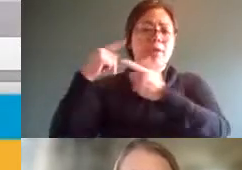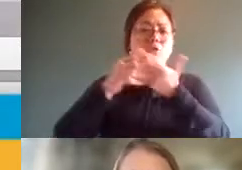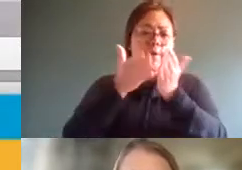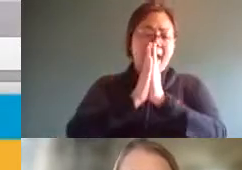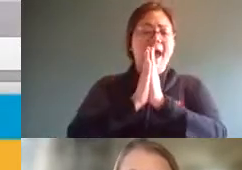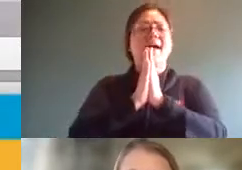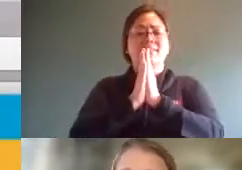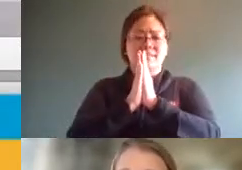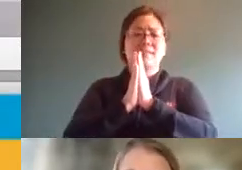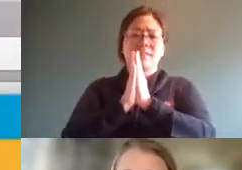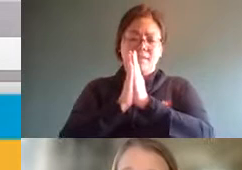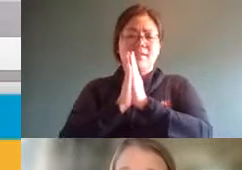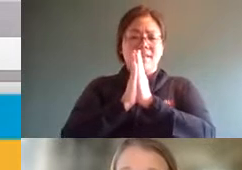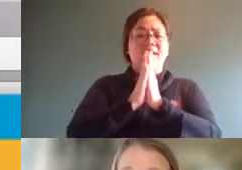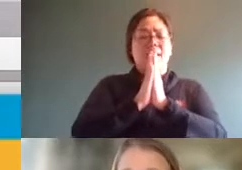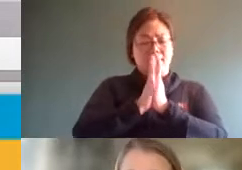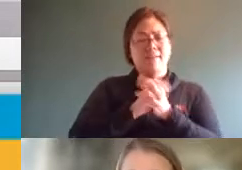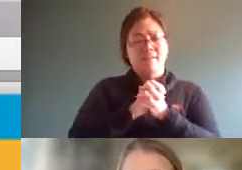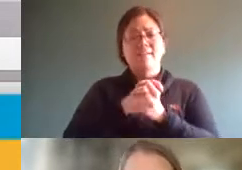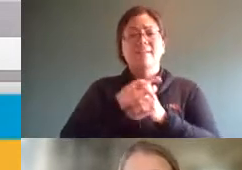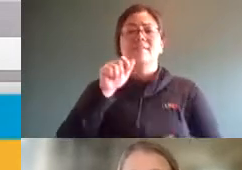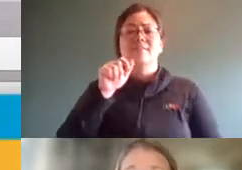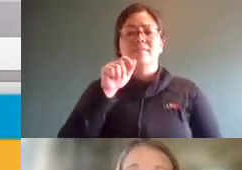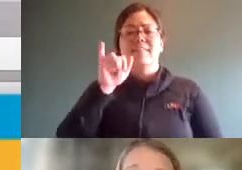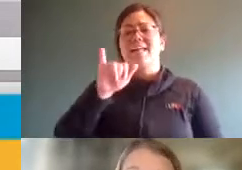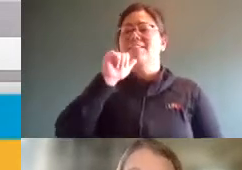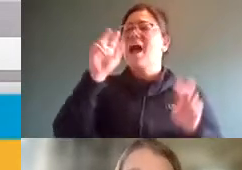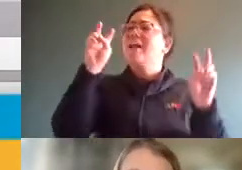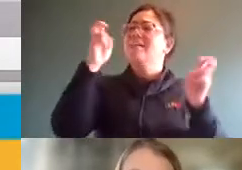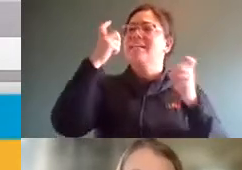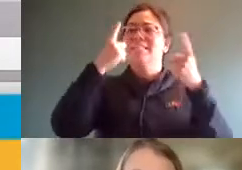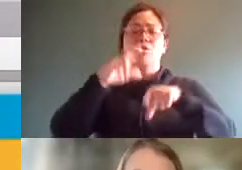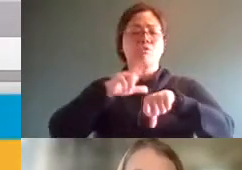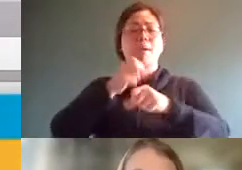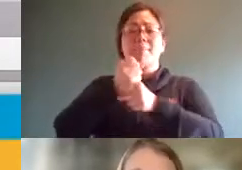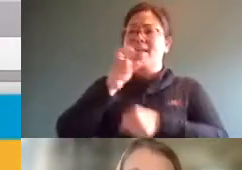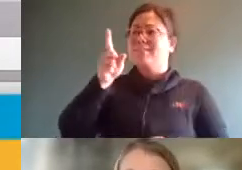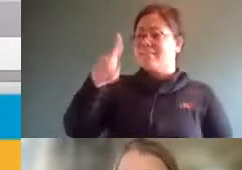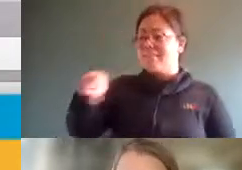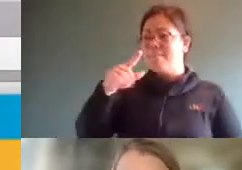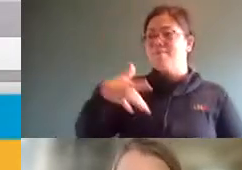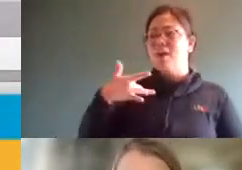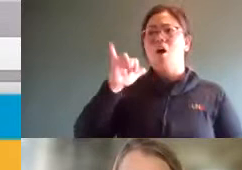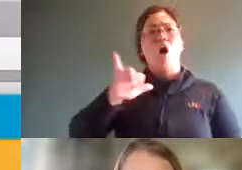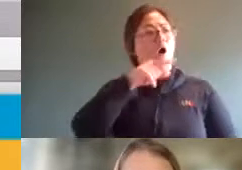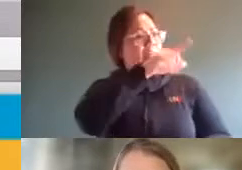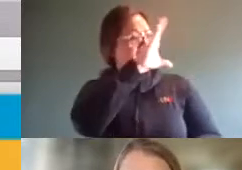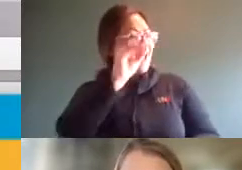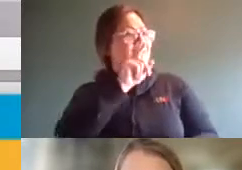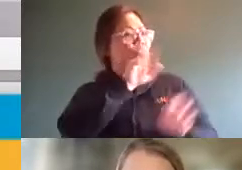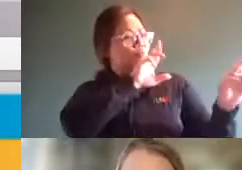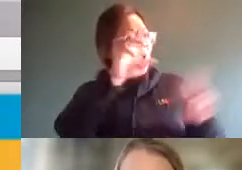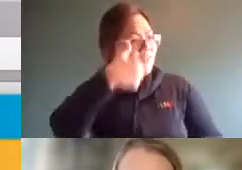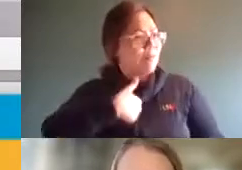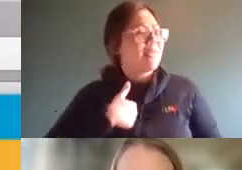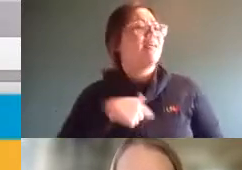needs to request outside of the norm, then that again may signal to them that you're ready for them, that you're ready to